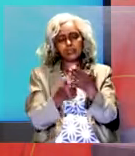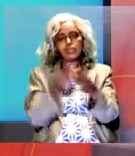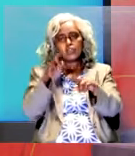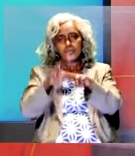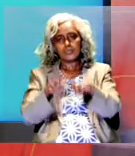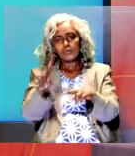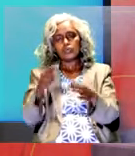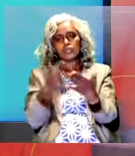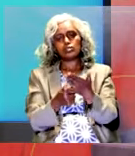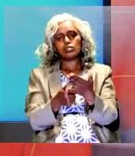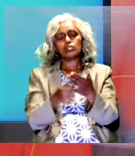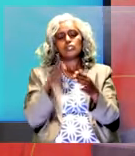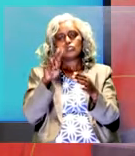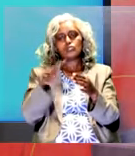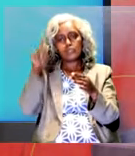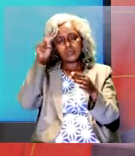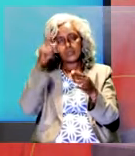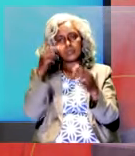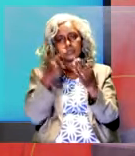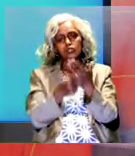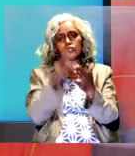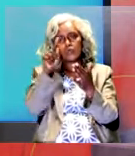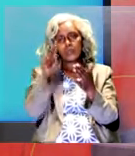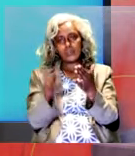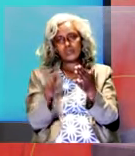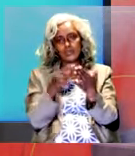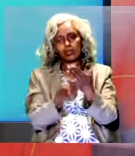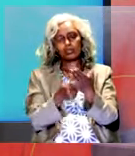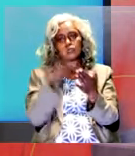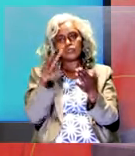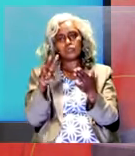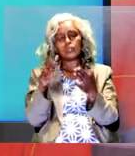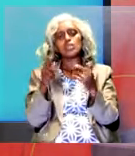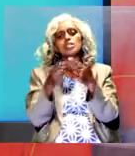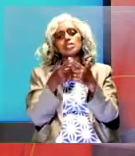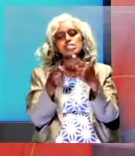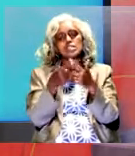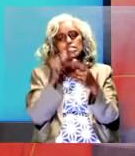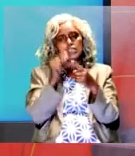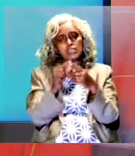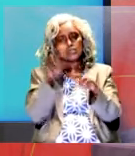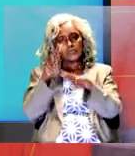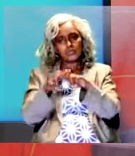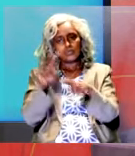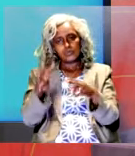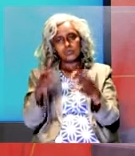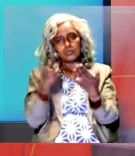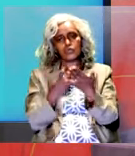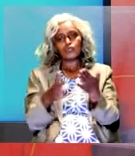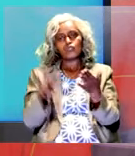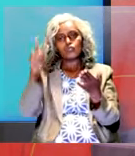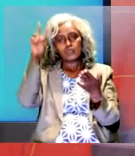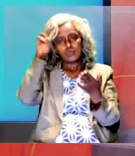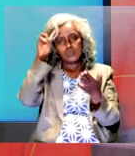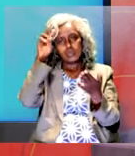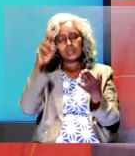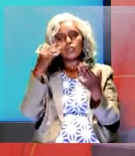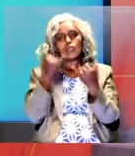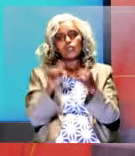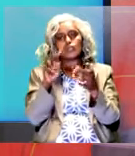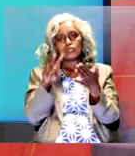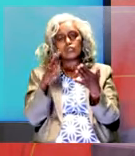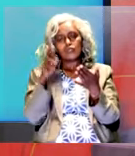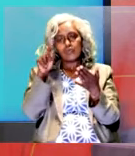here, to the power of 1 over 1 factorial, it is 2. The second term, put 2 here, 2 squared over